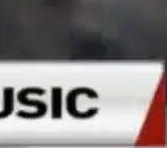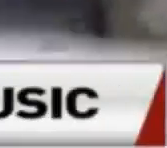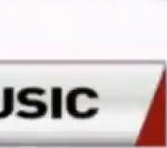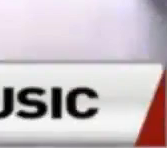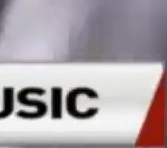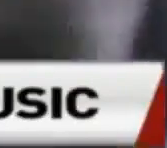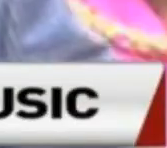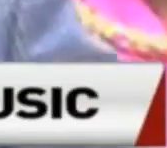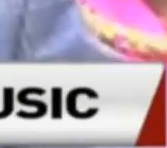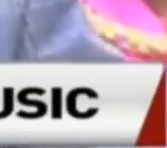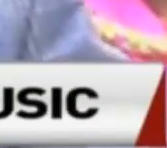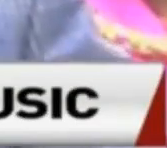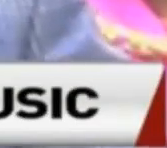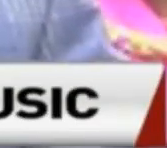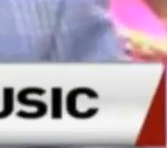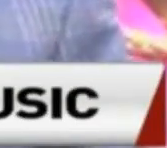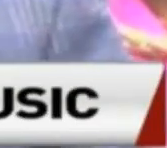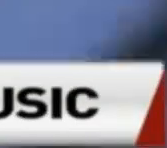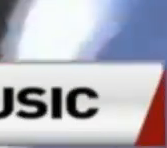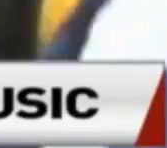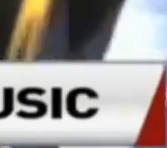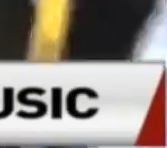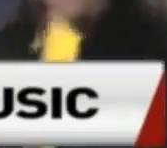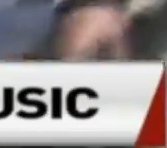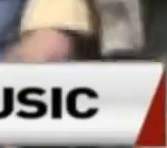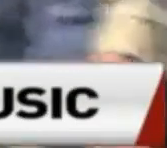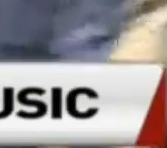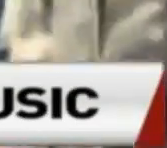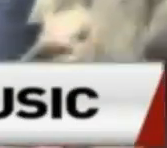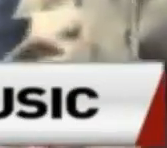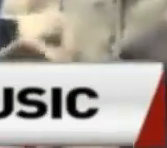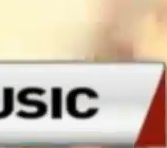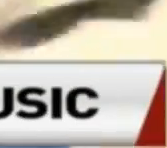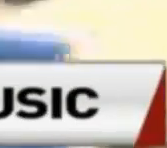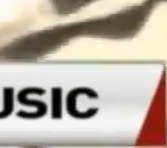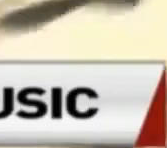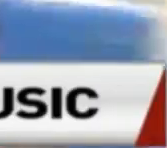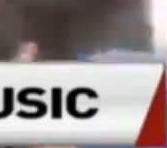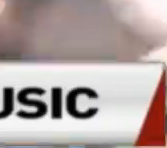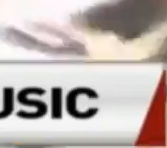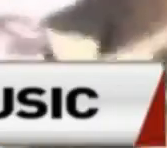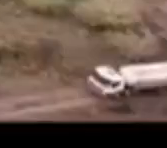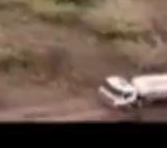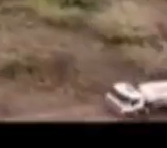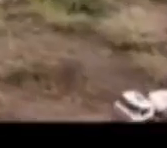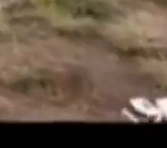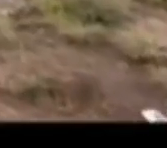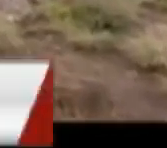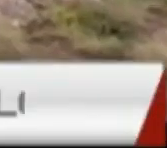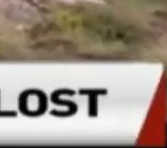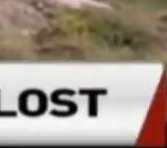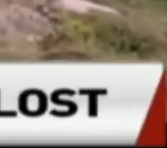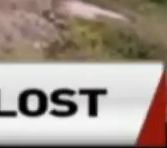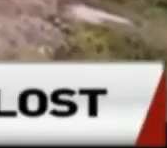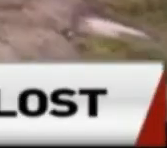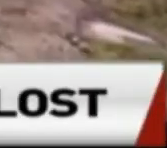protests declaration. Mali ya umma tutairudisha. Governor Stephen Sang to spend the night in police custody.